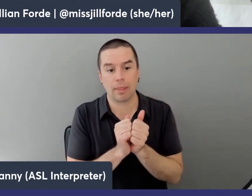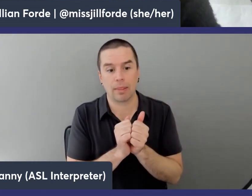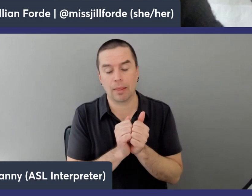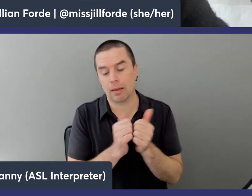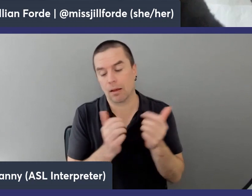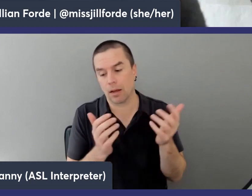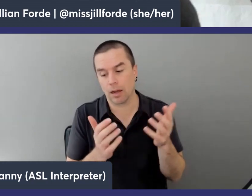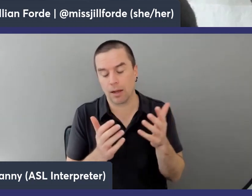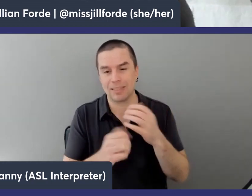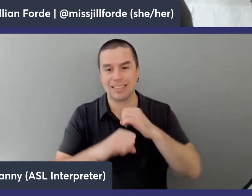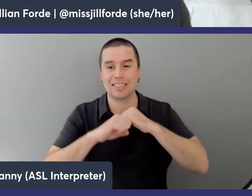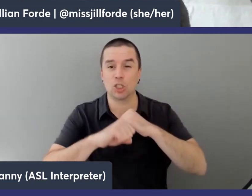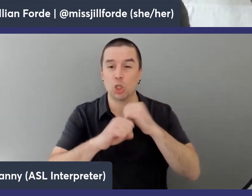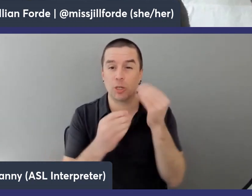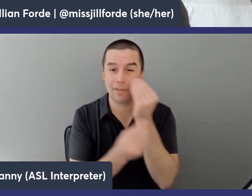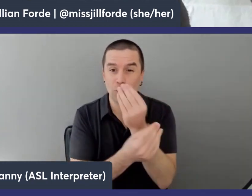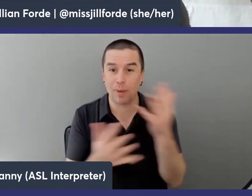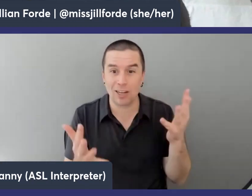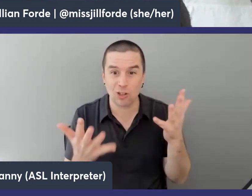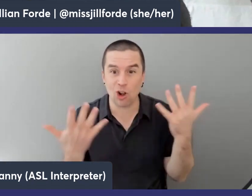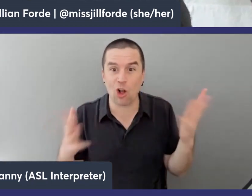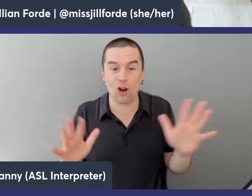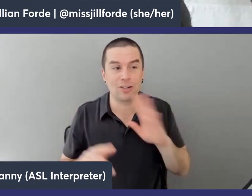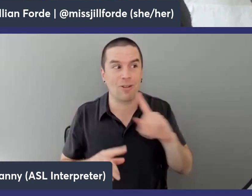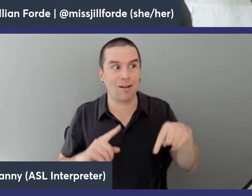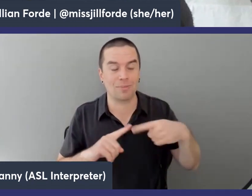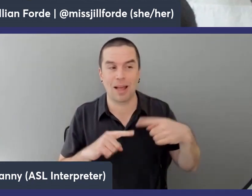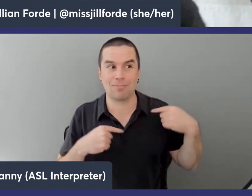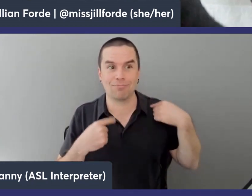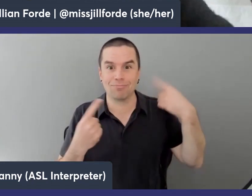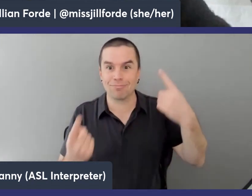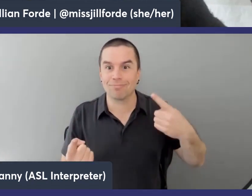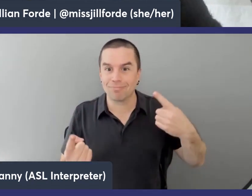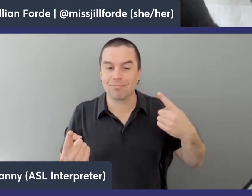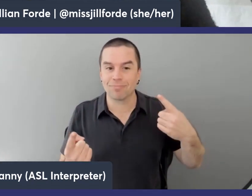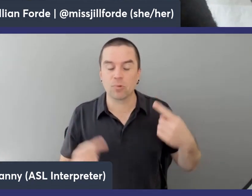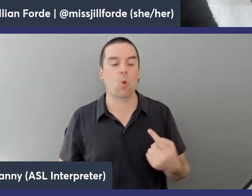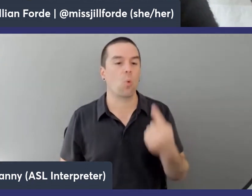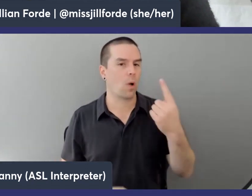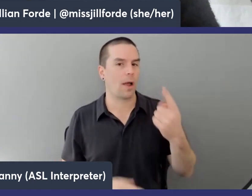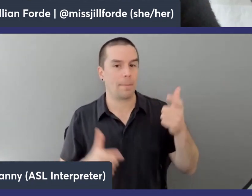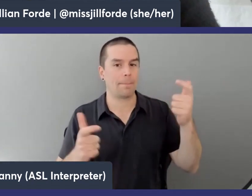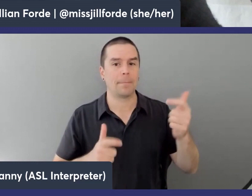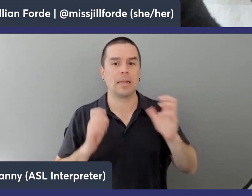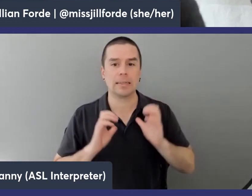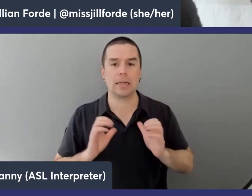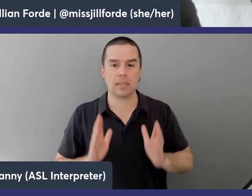security information that we kind of have out there, one of our actually really common ones, and some of our bigger customers,